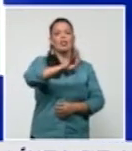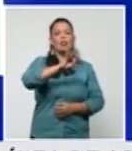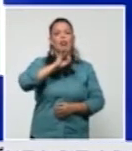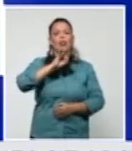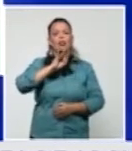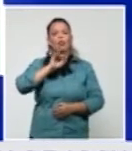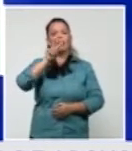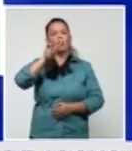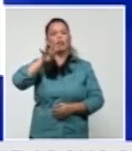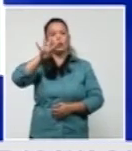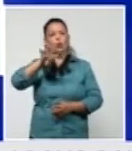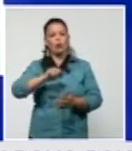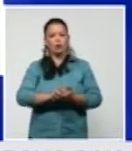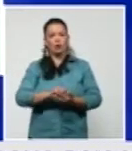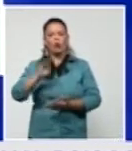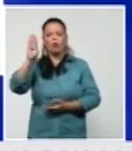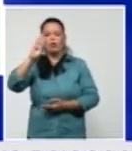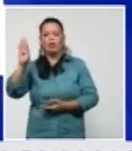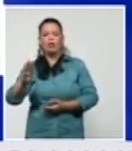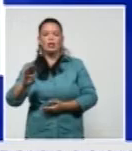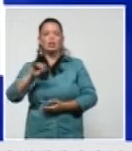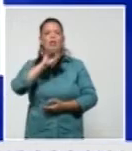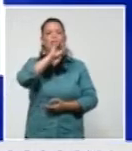59,659 of a total